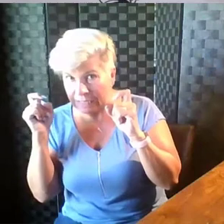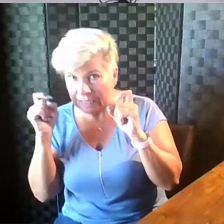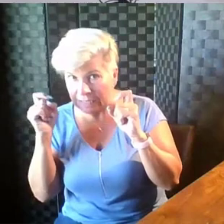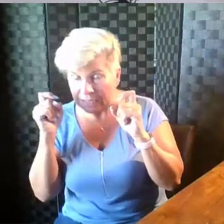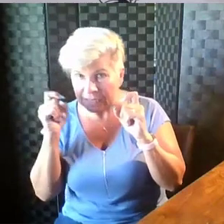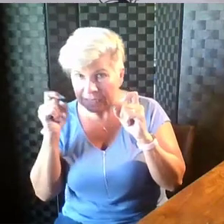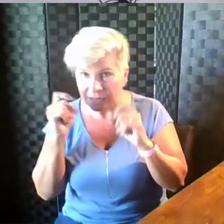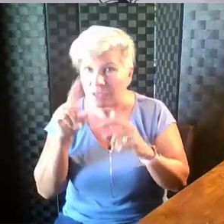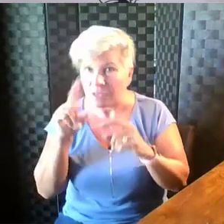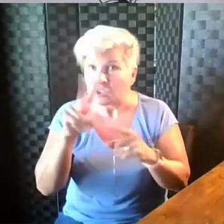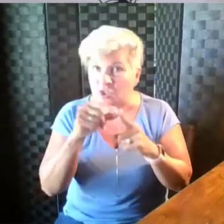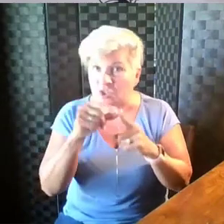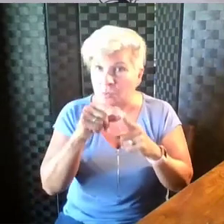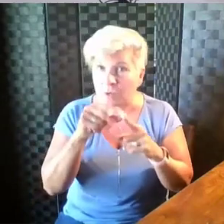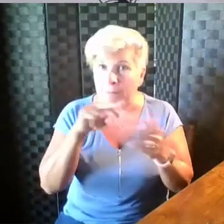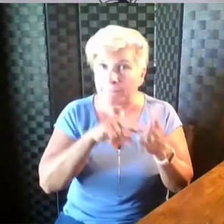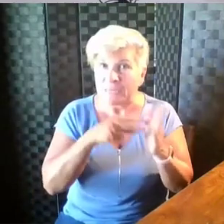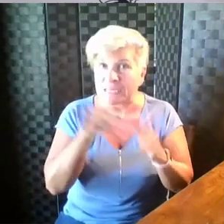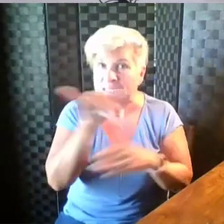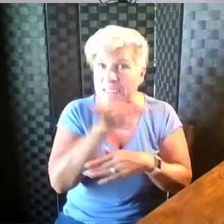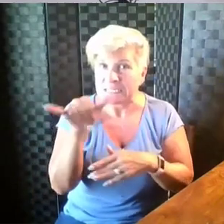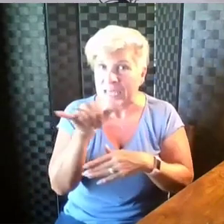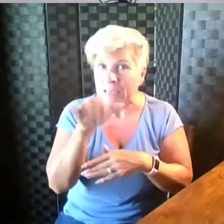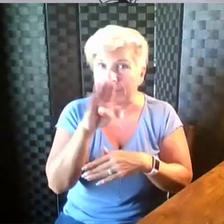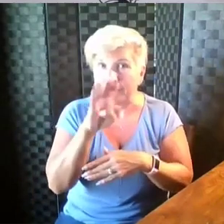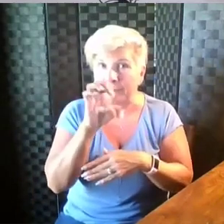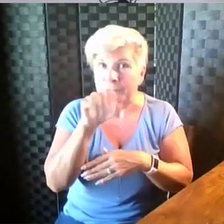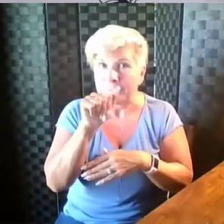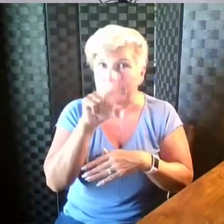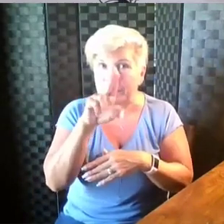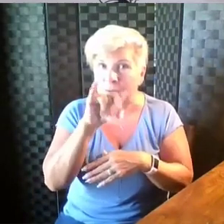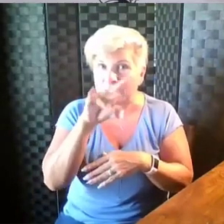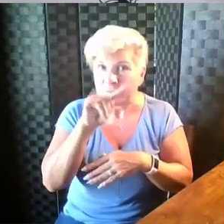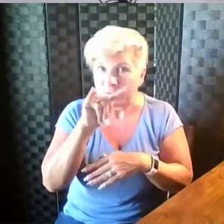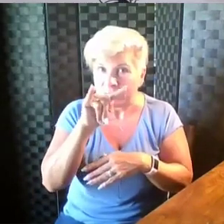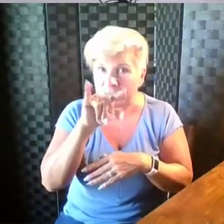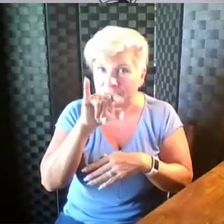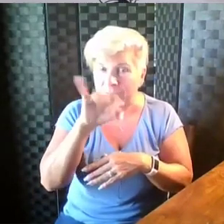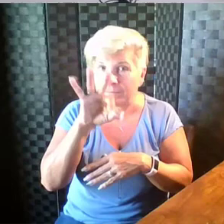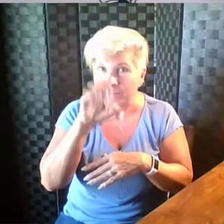synonyms or about the same or have the same meaning?